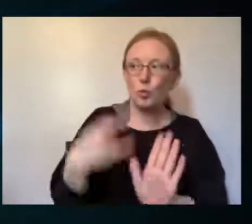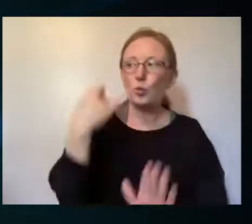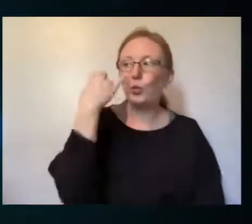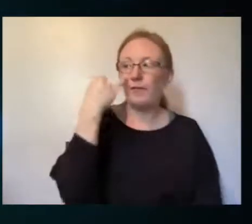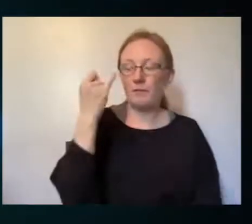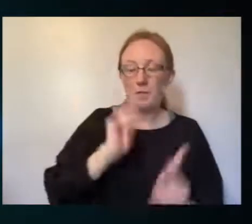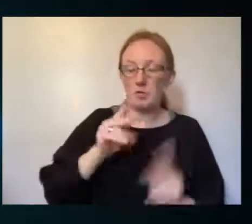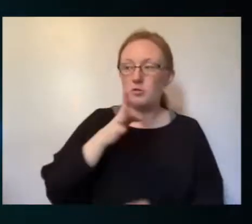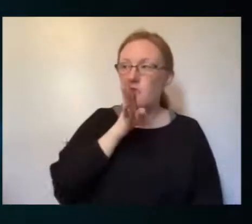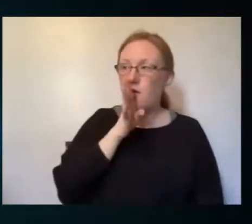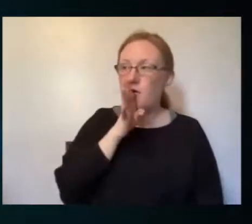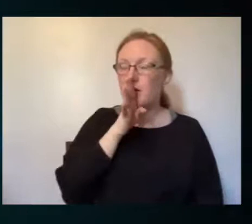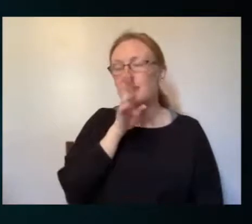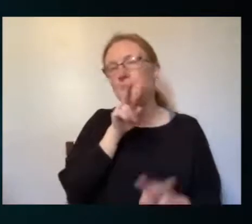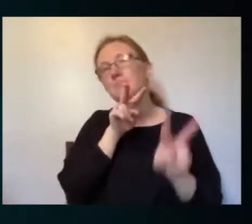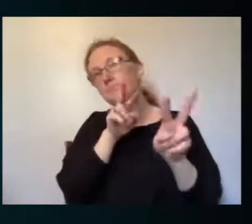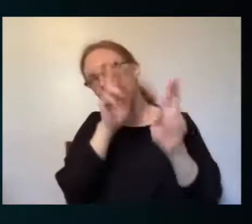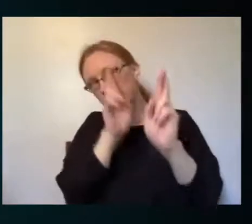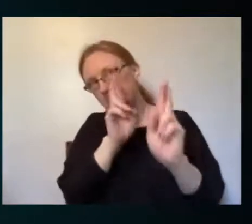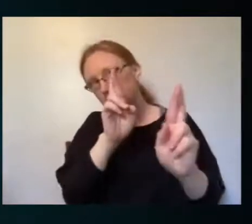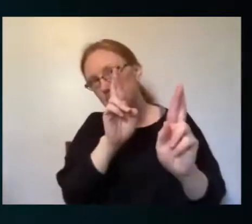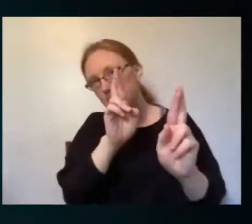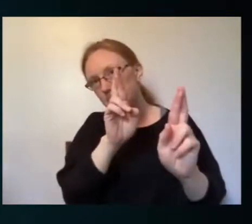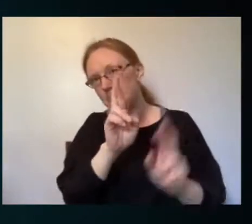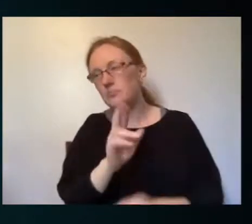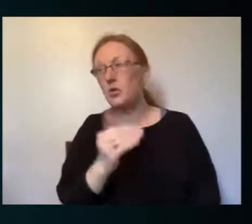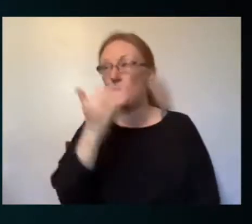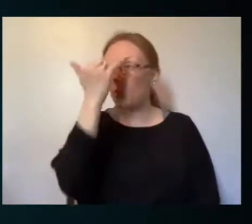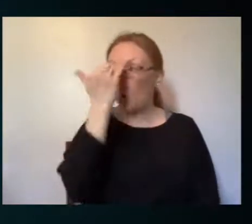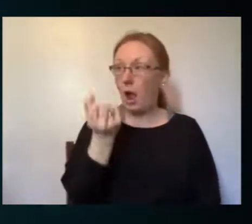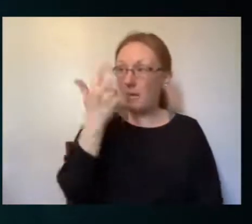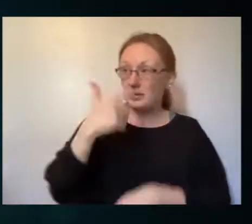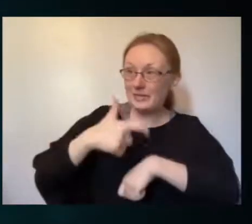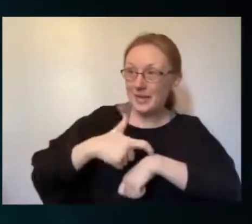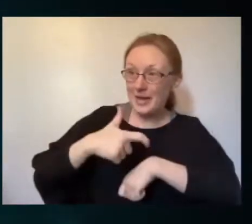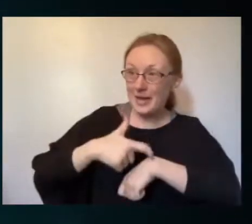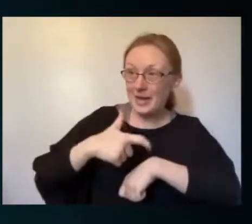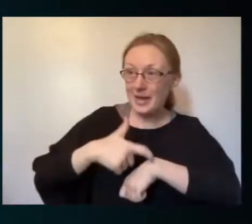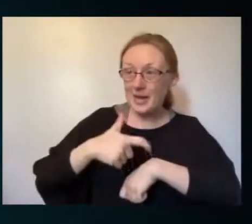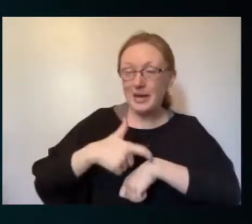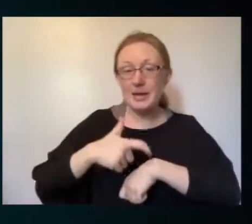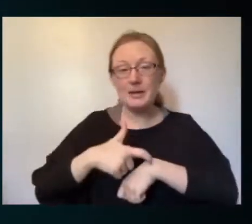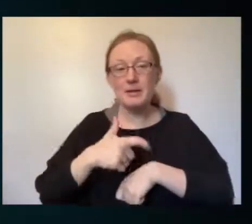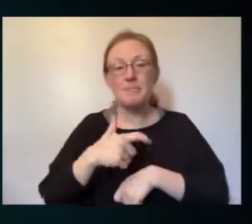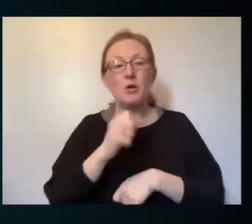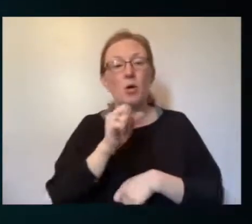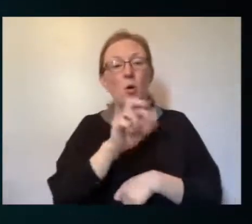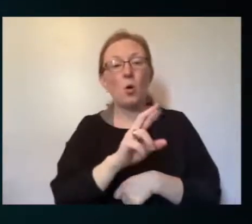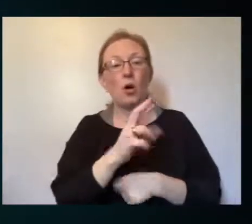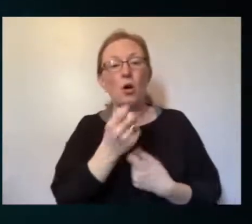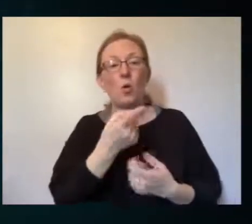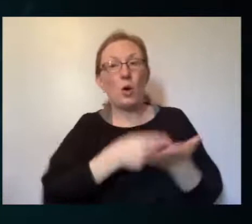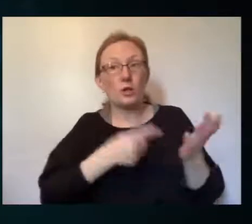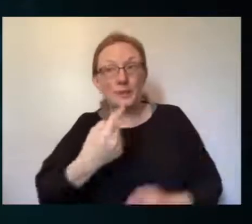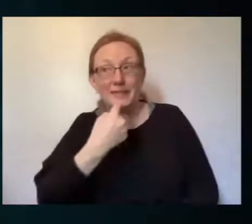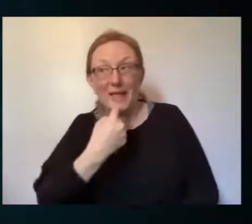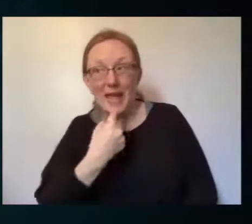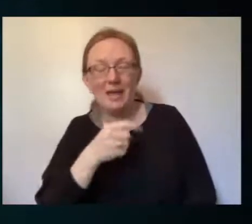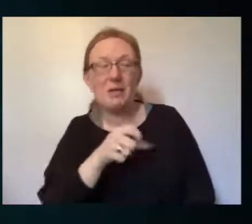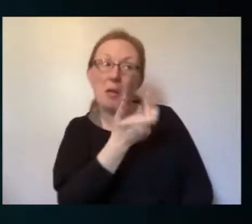floor, keep aware of how much time and space you're taking up, and that others may need a moment of silence to collect themselves before